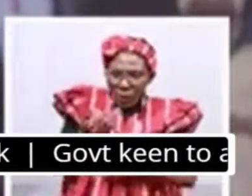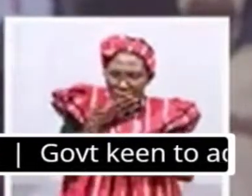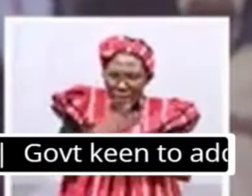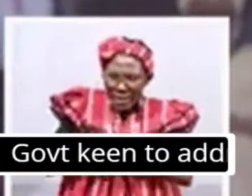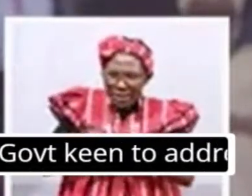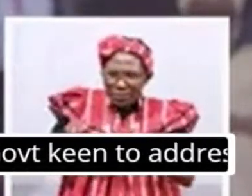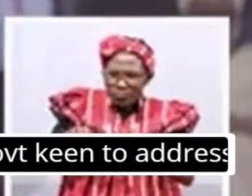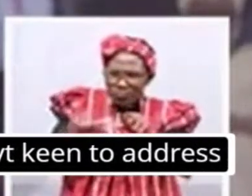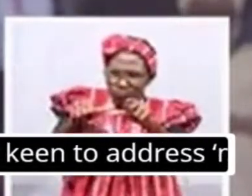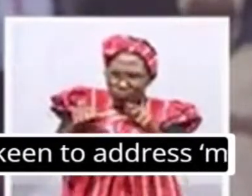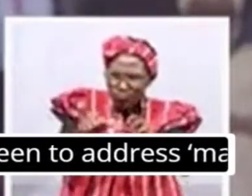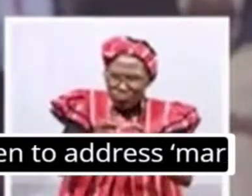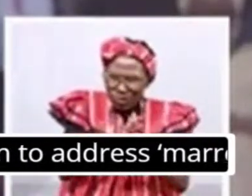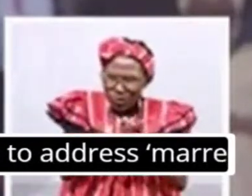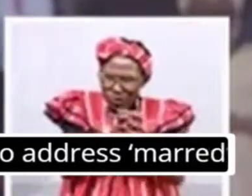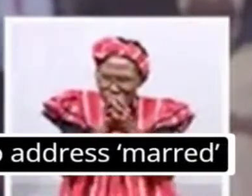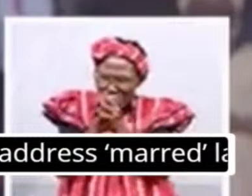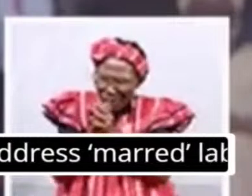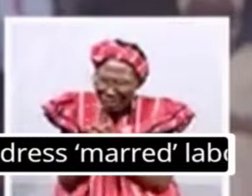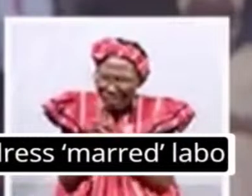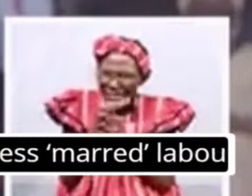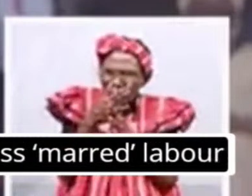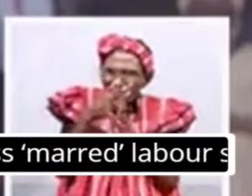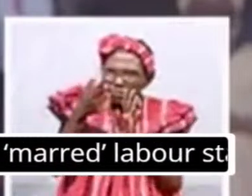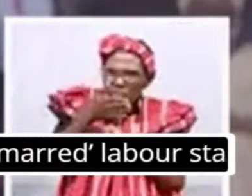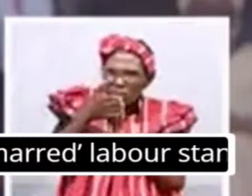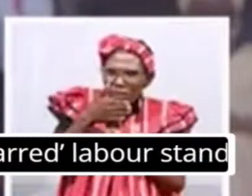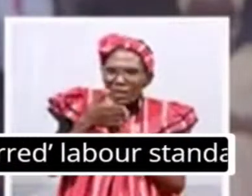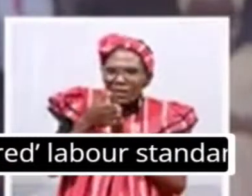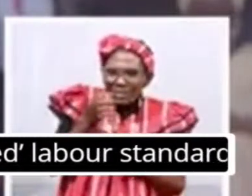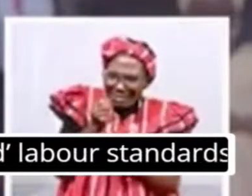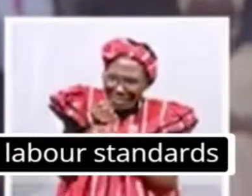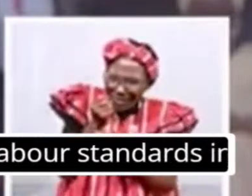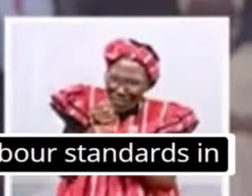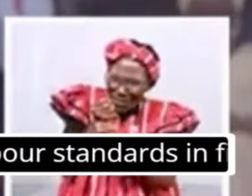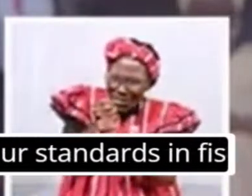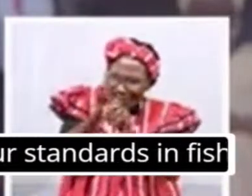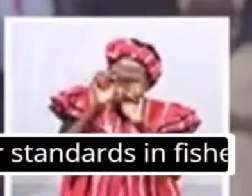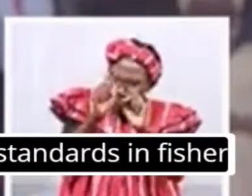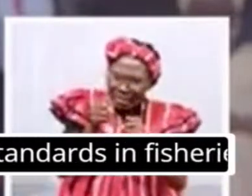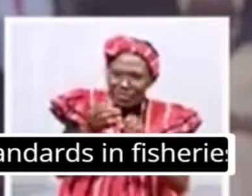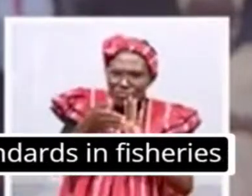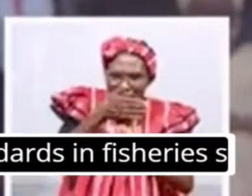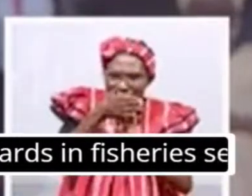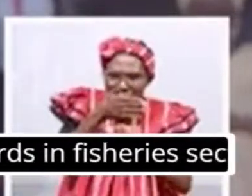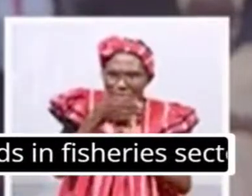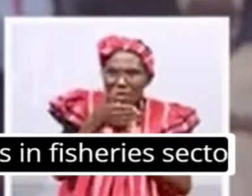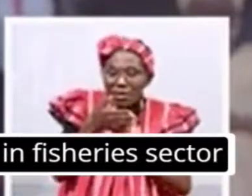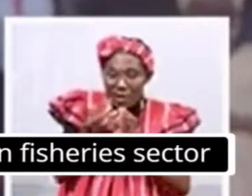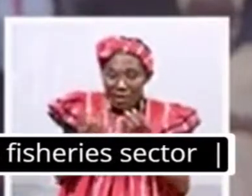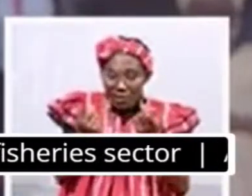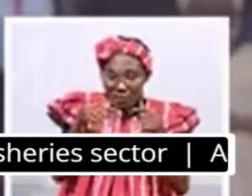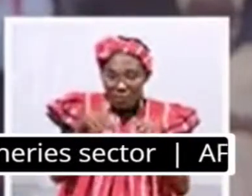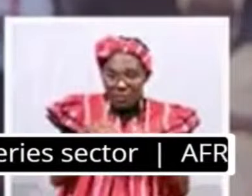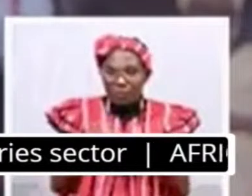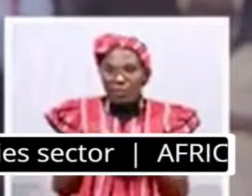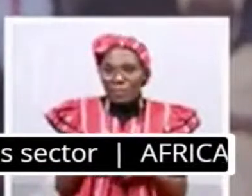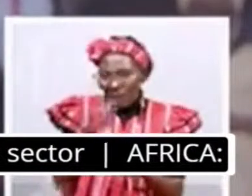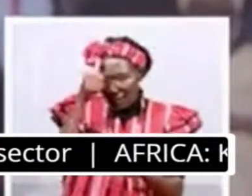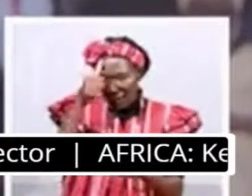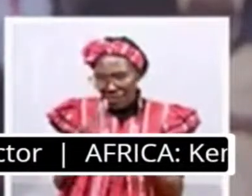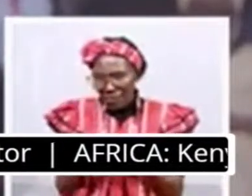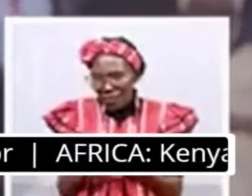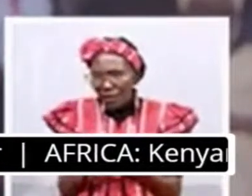unity, to guard the stability we are having today. Remember,